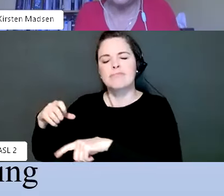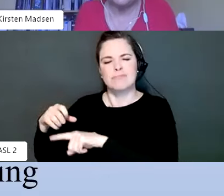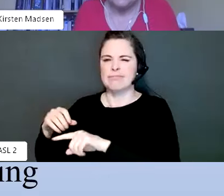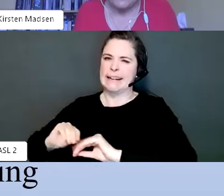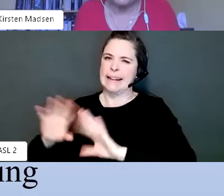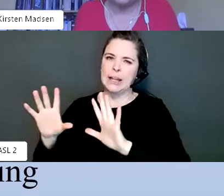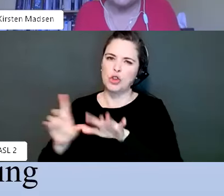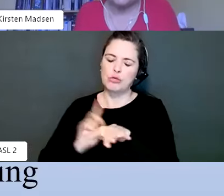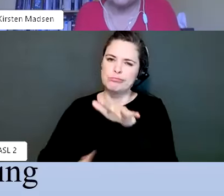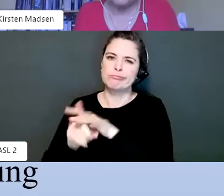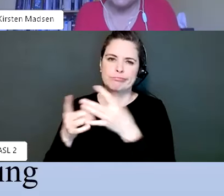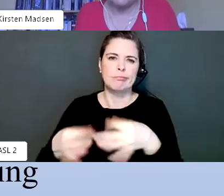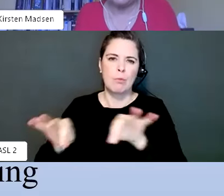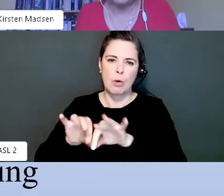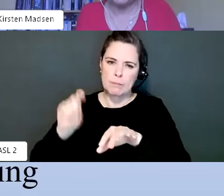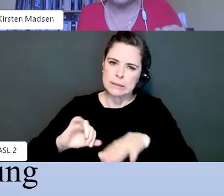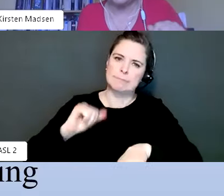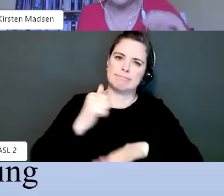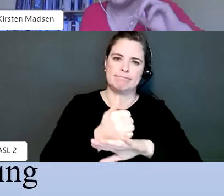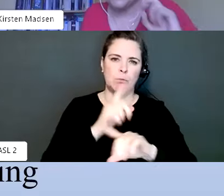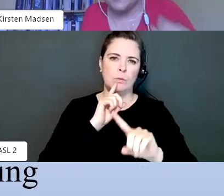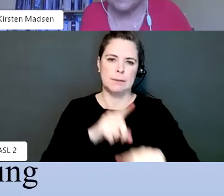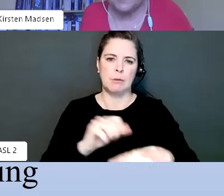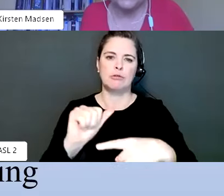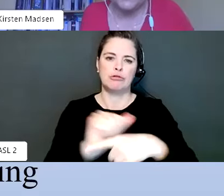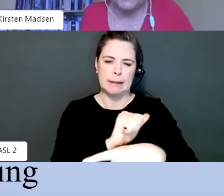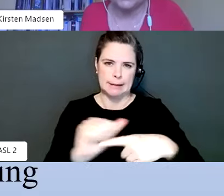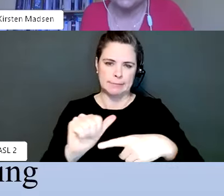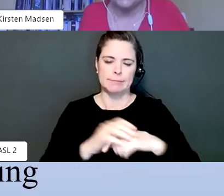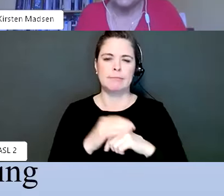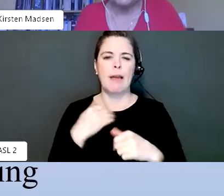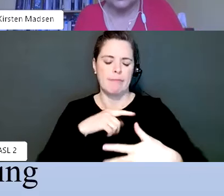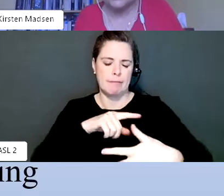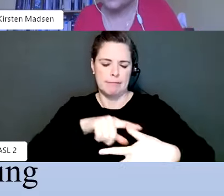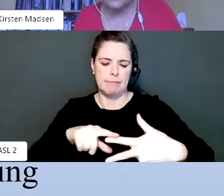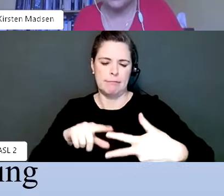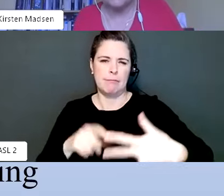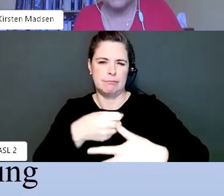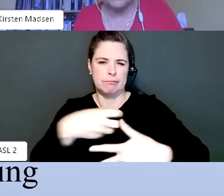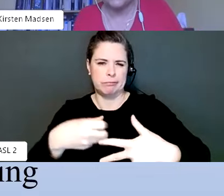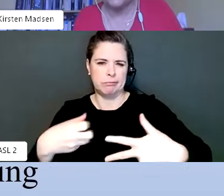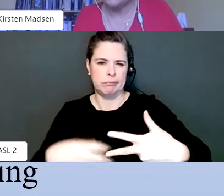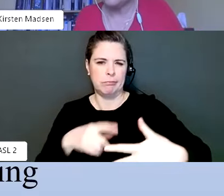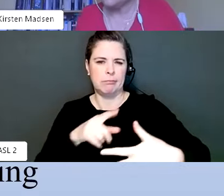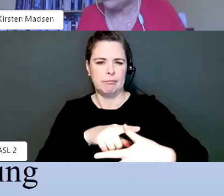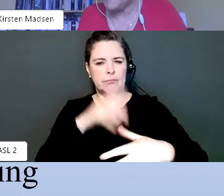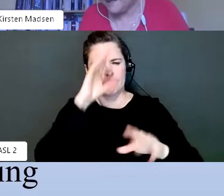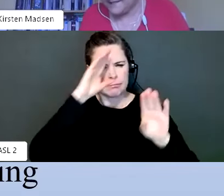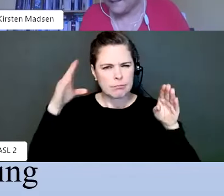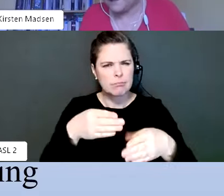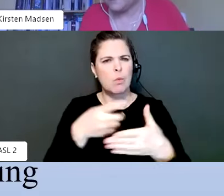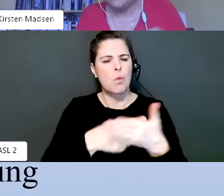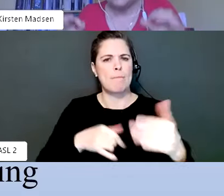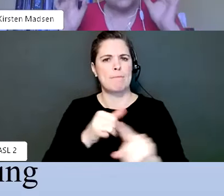activities at addressing bullying behaviors. So it's broken down into 3 sections: targets of bullying behavior,